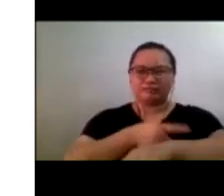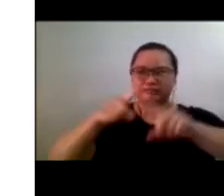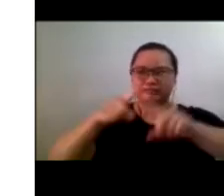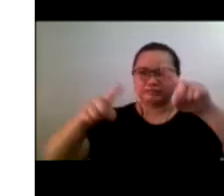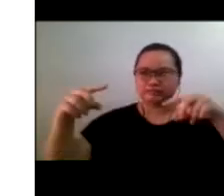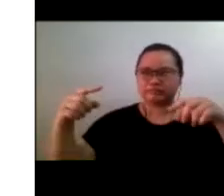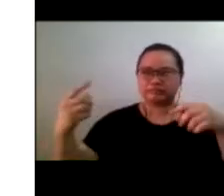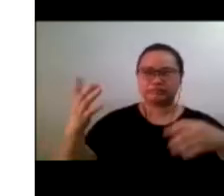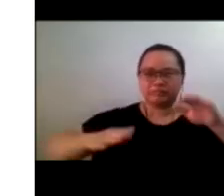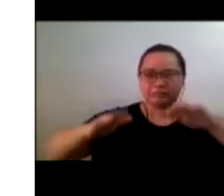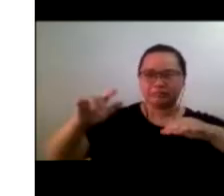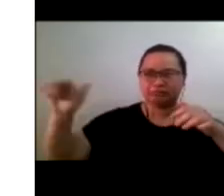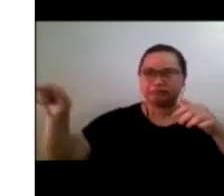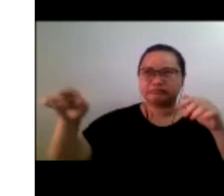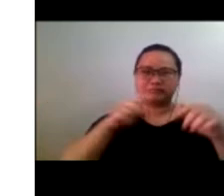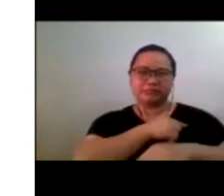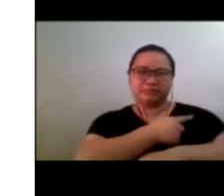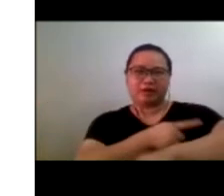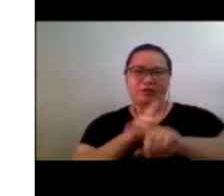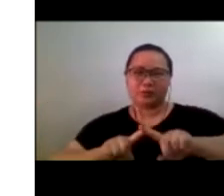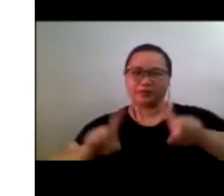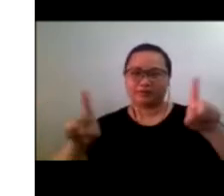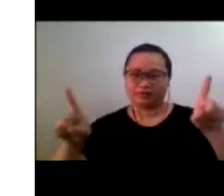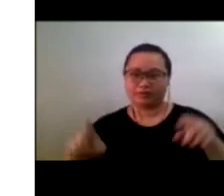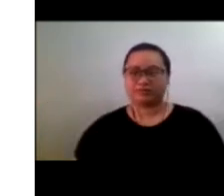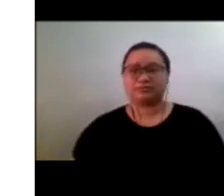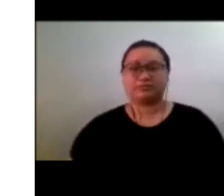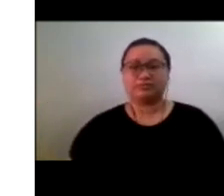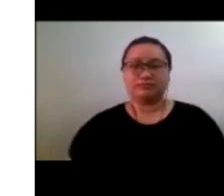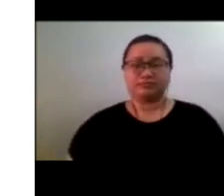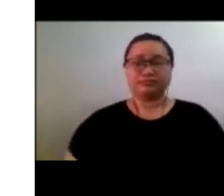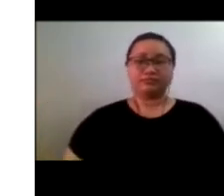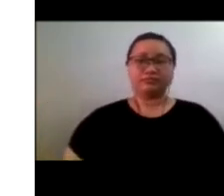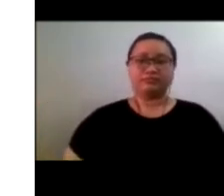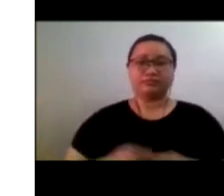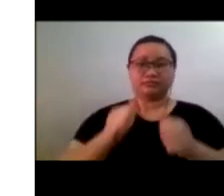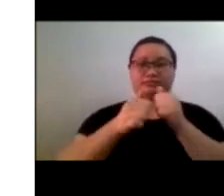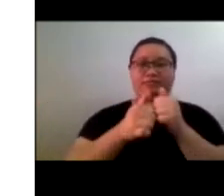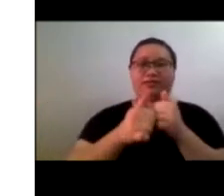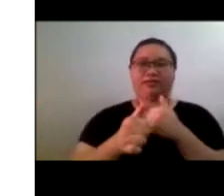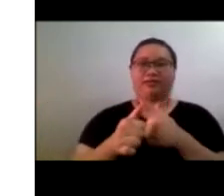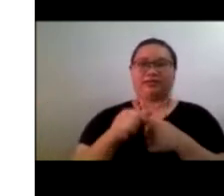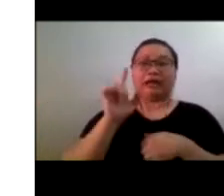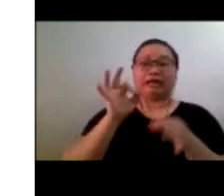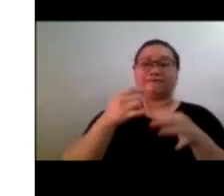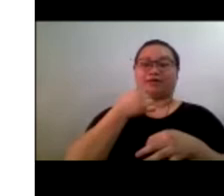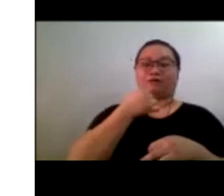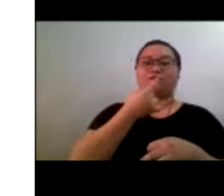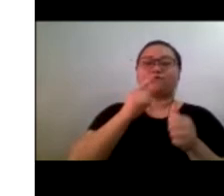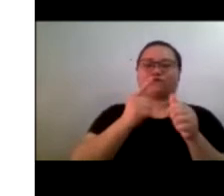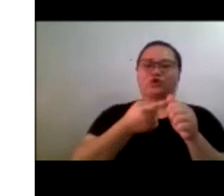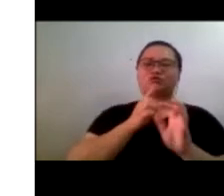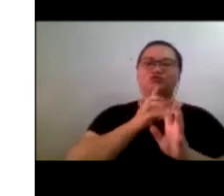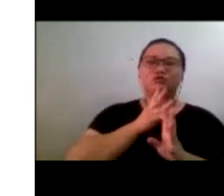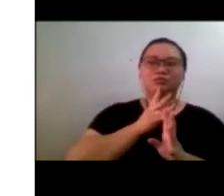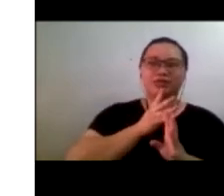that the demonstration of power is being the first one to talk, being the first one to speak. The one with the loudest